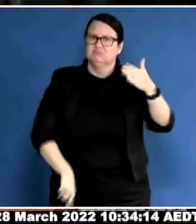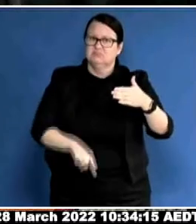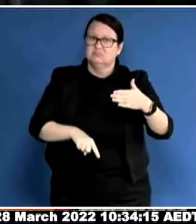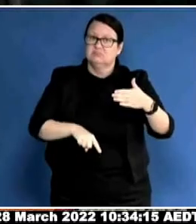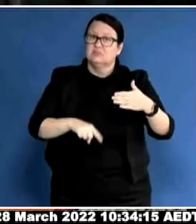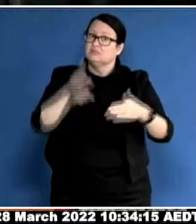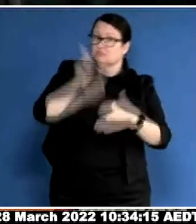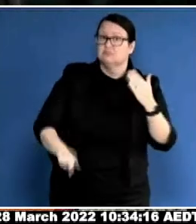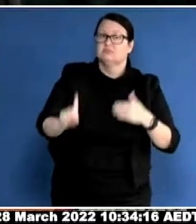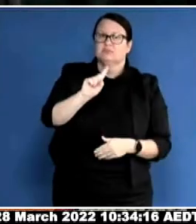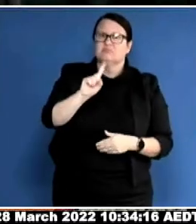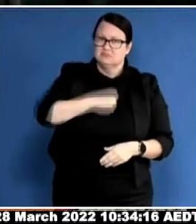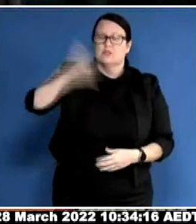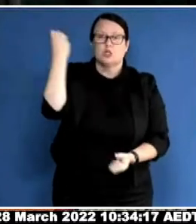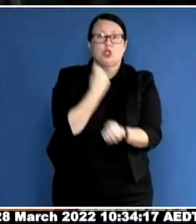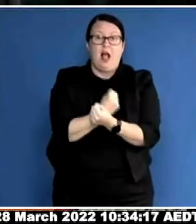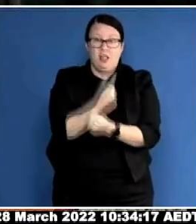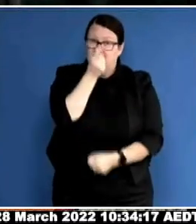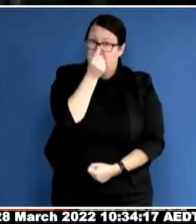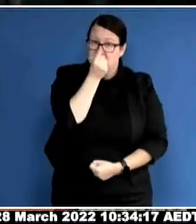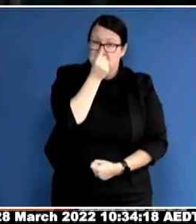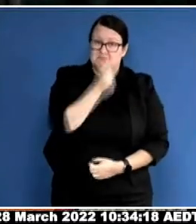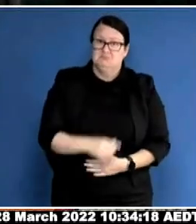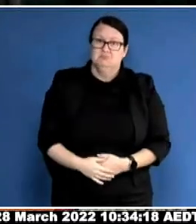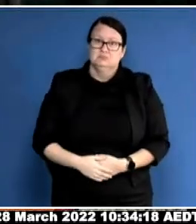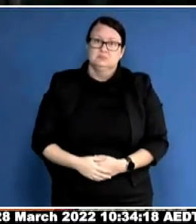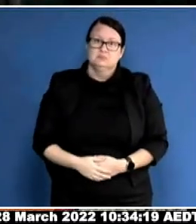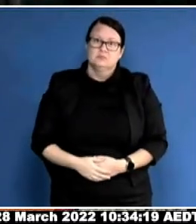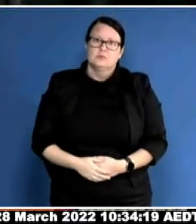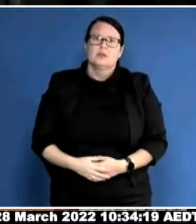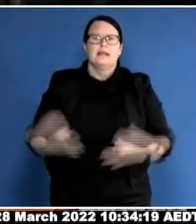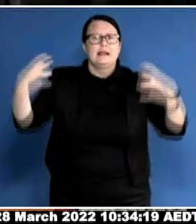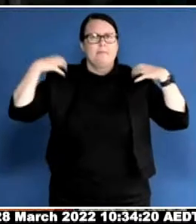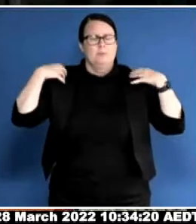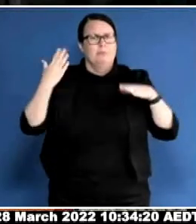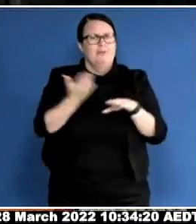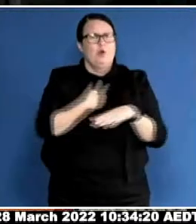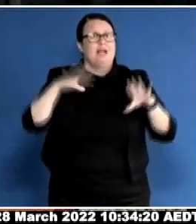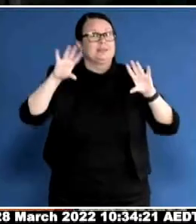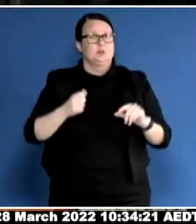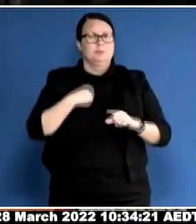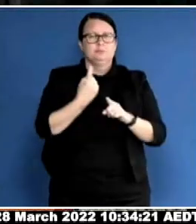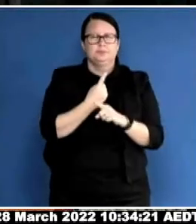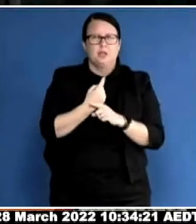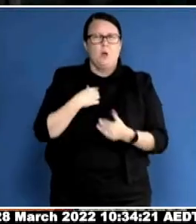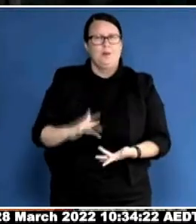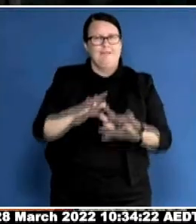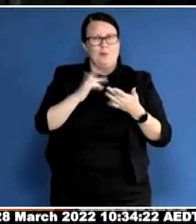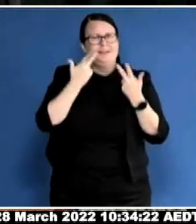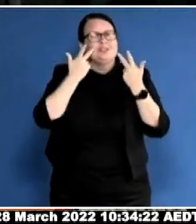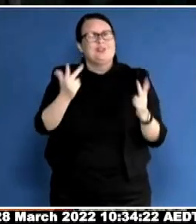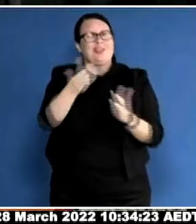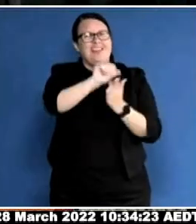offence is imprisonment. Now, Commissioners, before we break, can I formally tender the artwork as it appears in the hearing